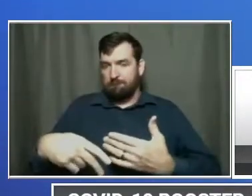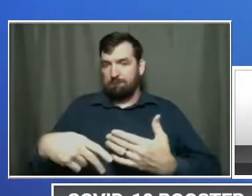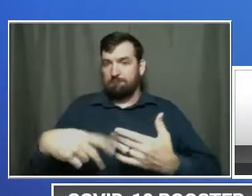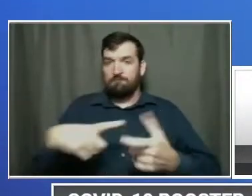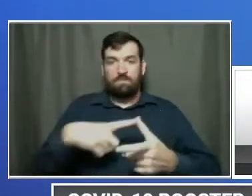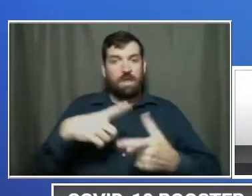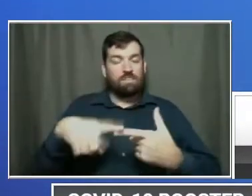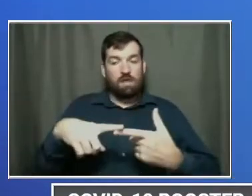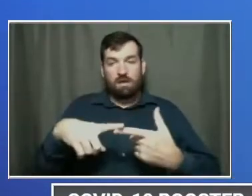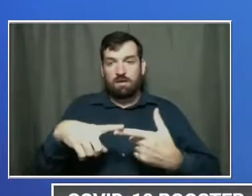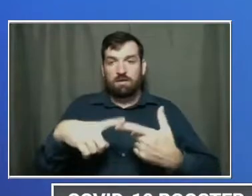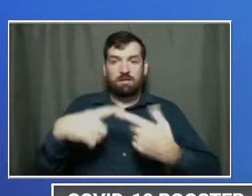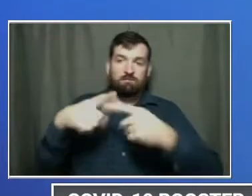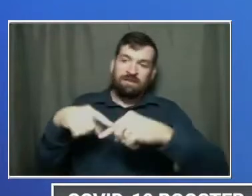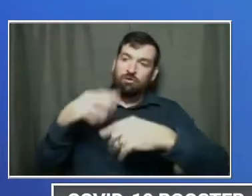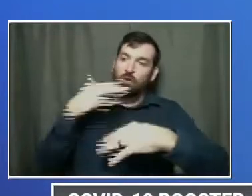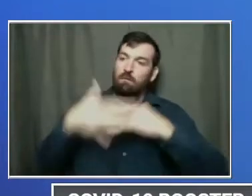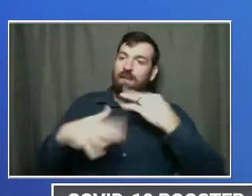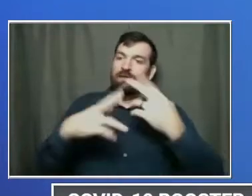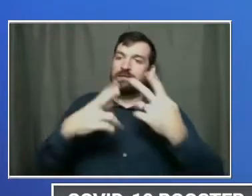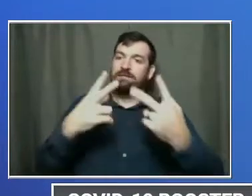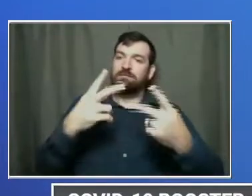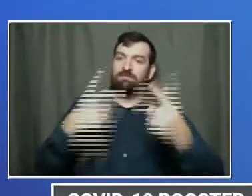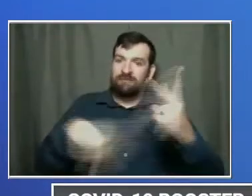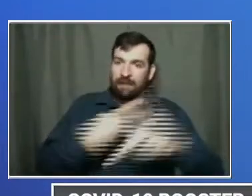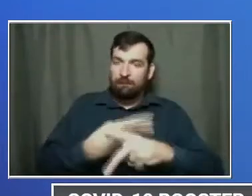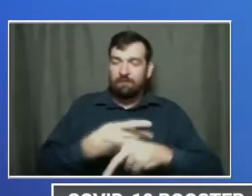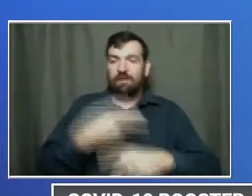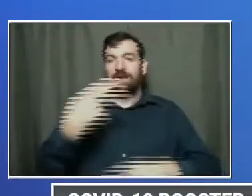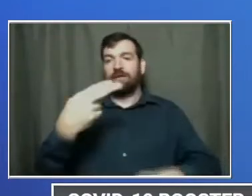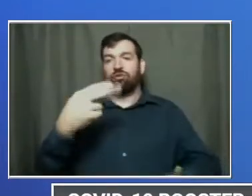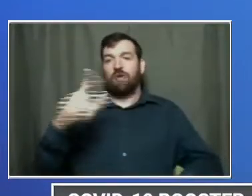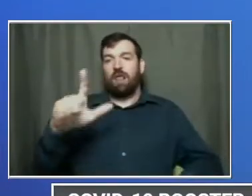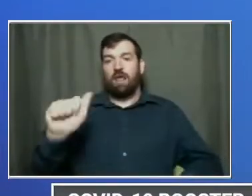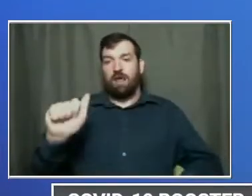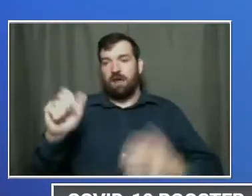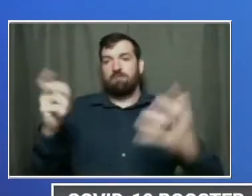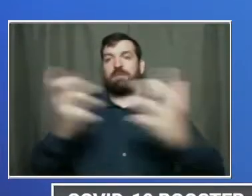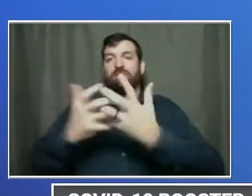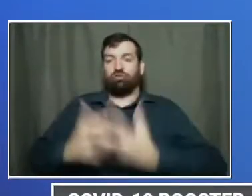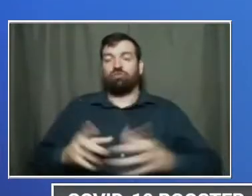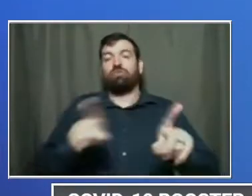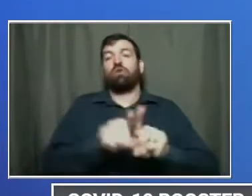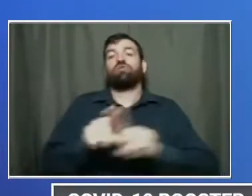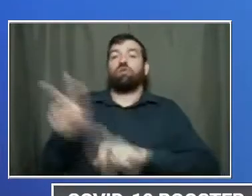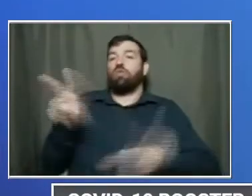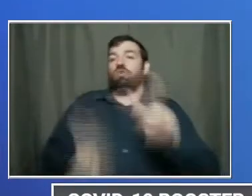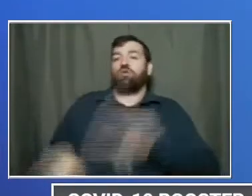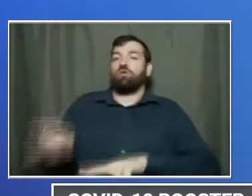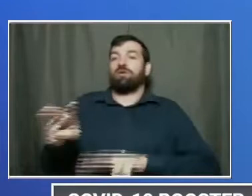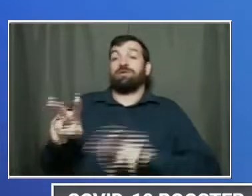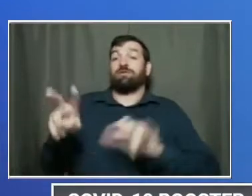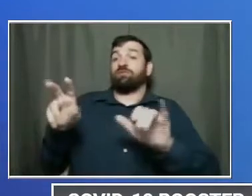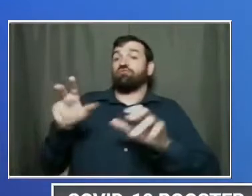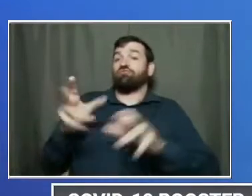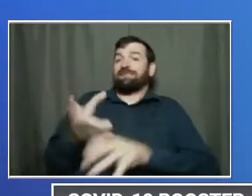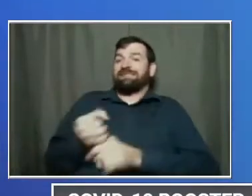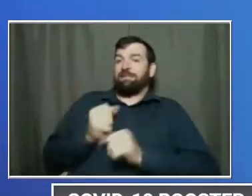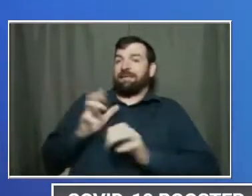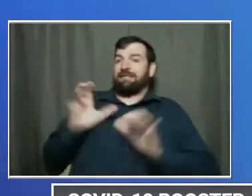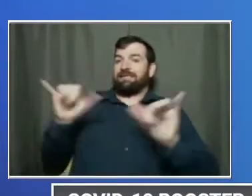based on blood type and HLA matching. We also look at recipient size. So, like